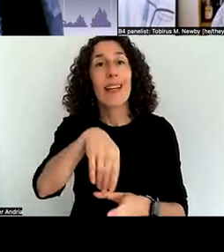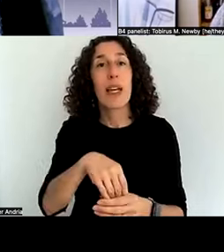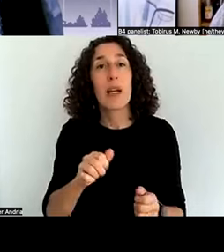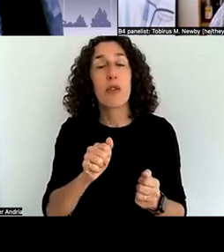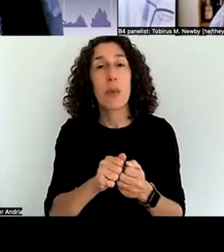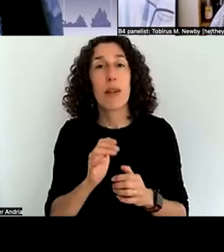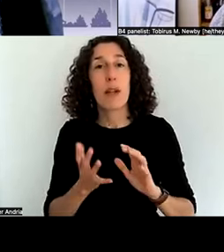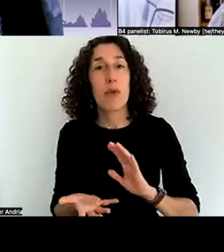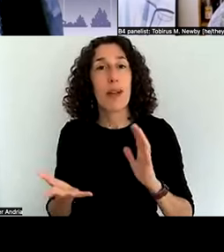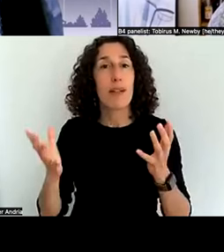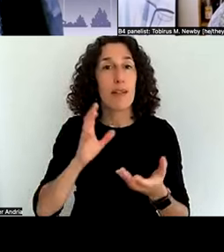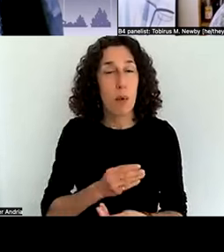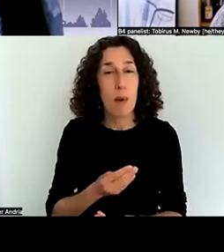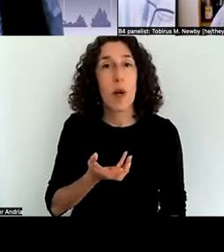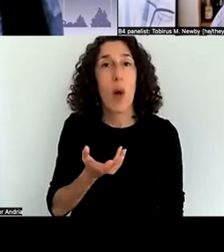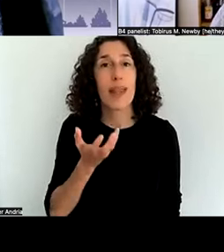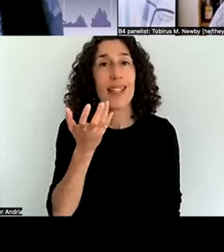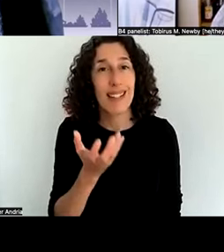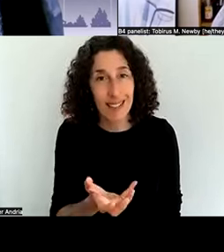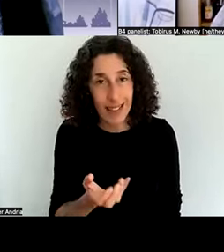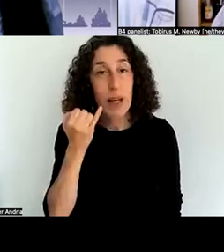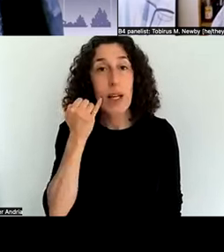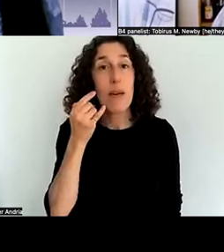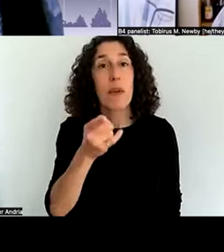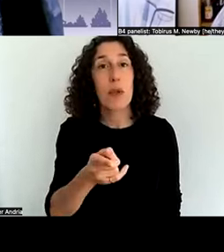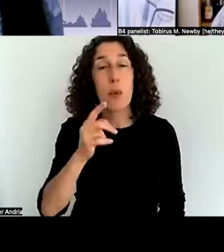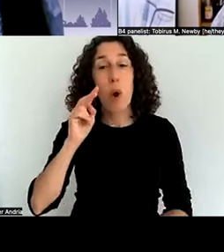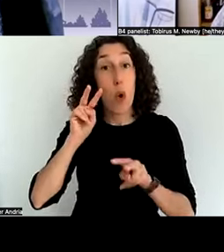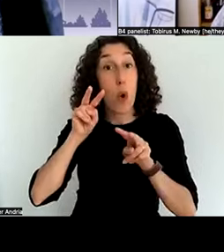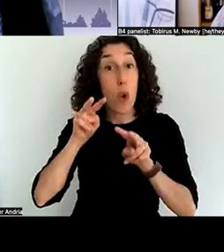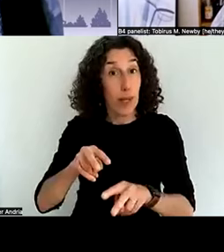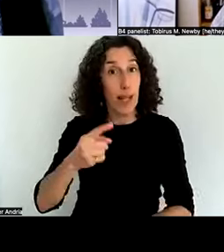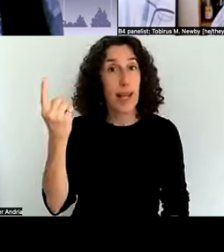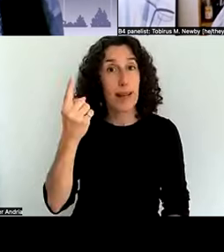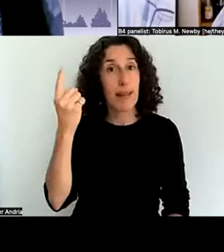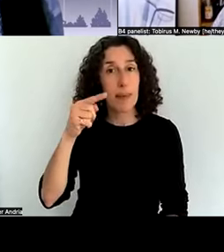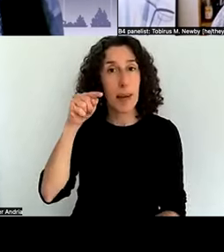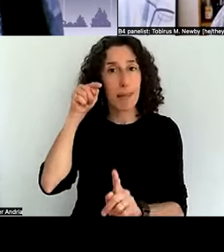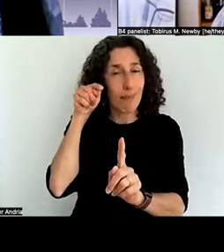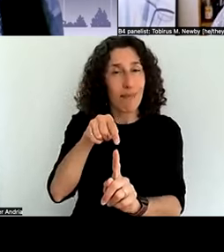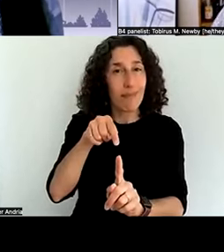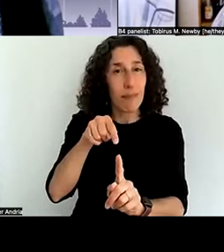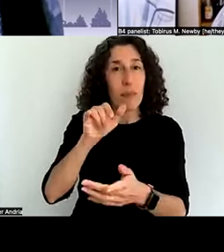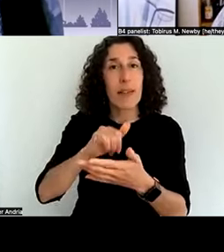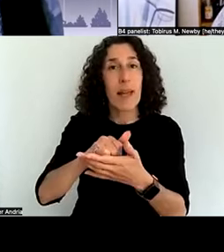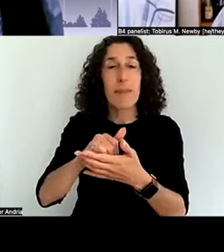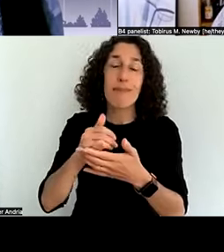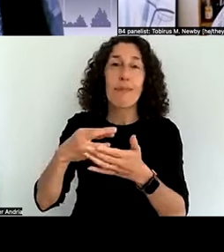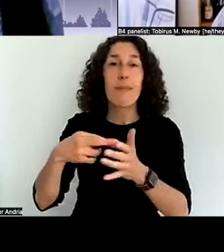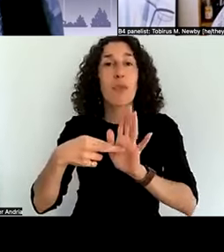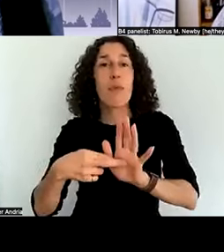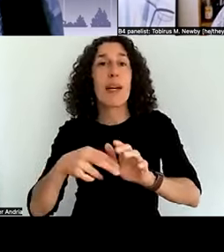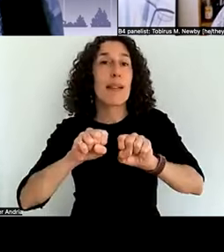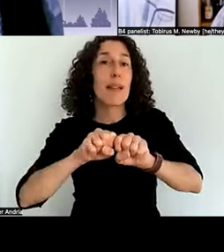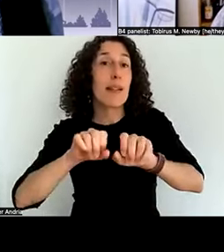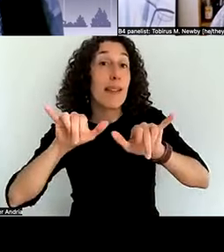you're holding up something that relates to this system that has to be a hard line, be transparent about it. You know, at the end of the day, I always